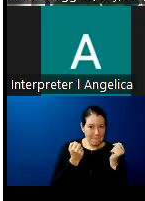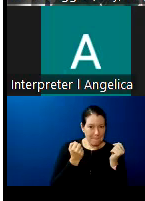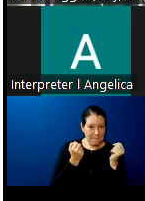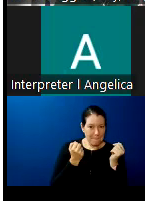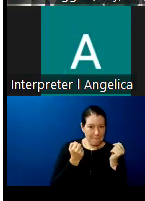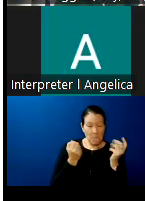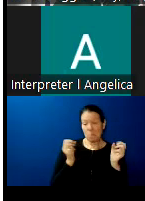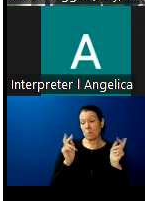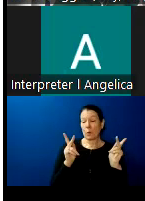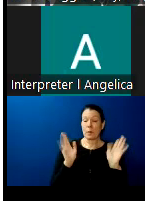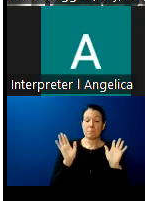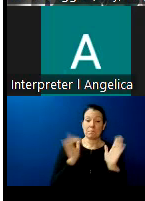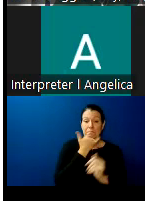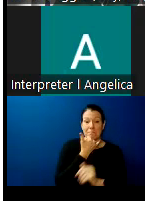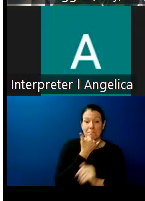Okay.